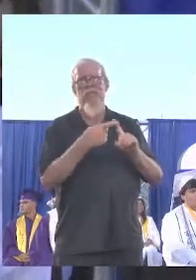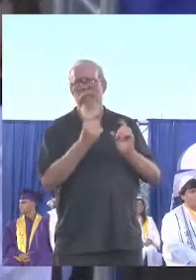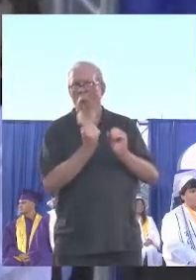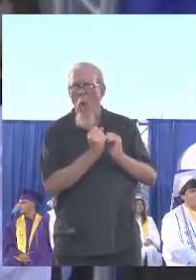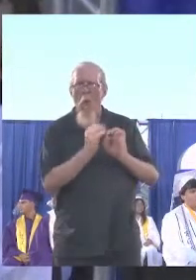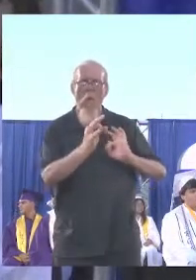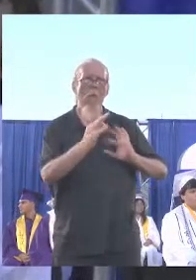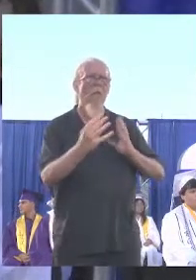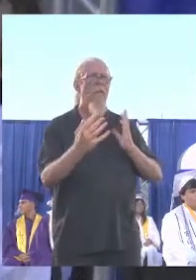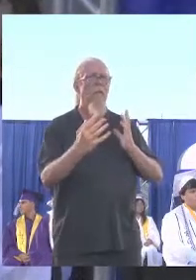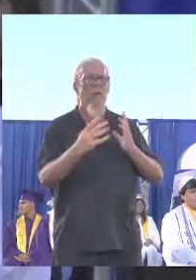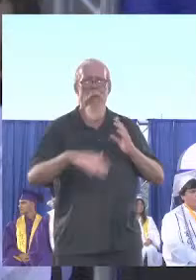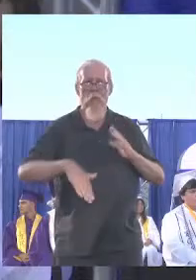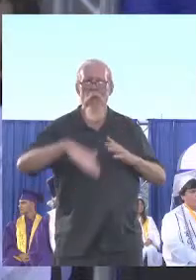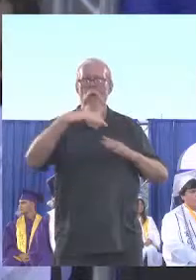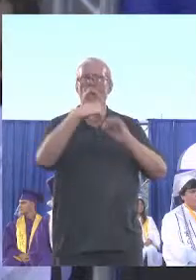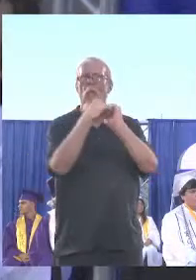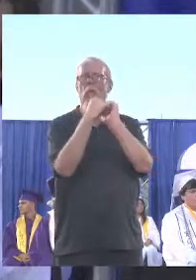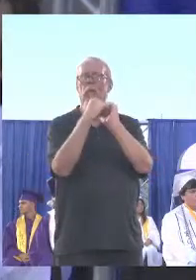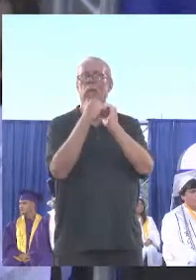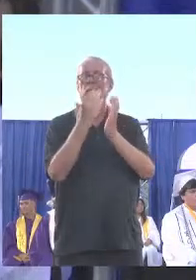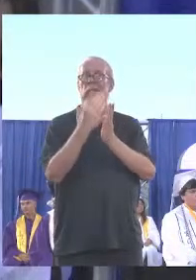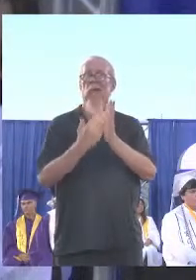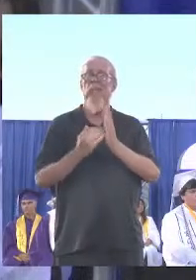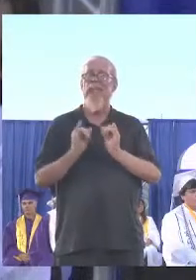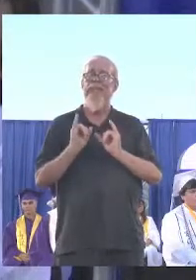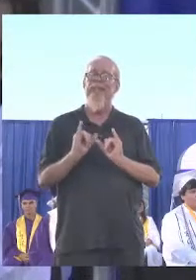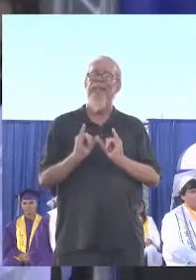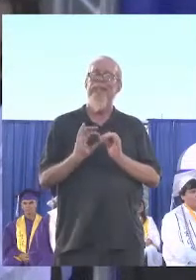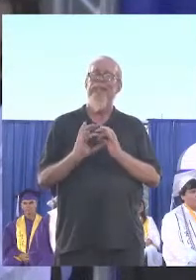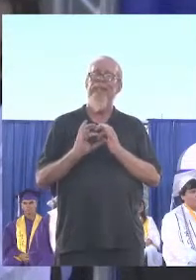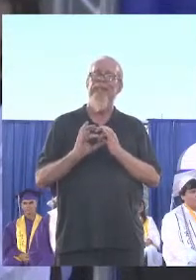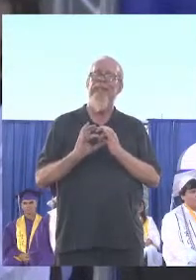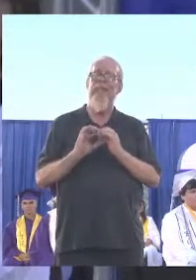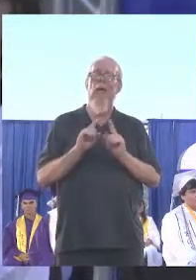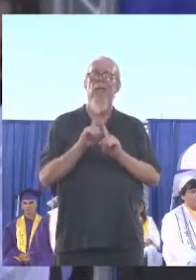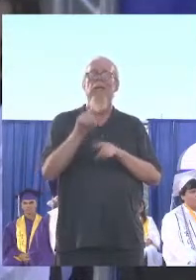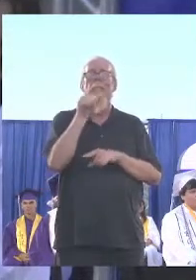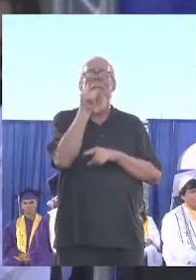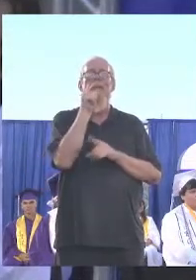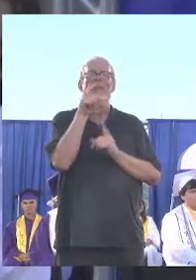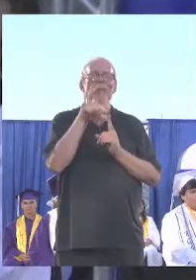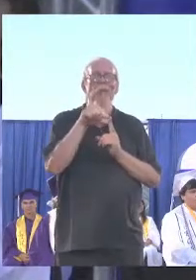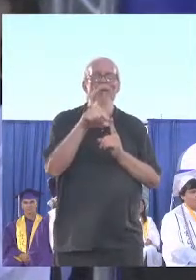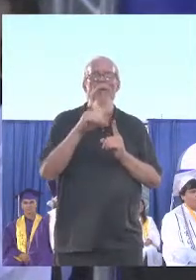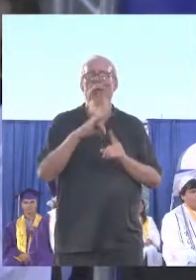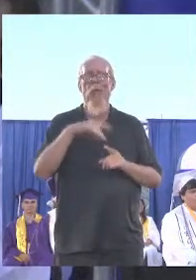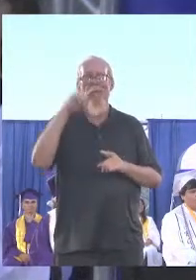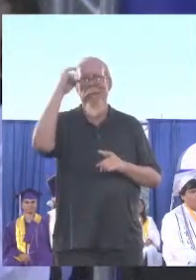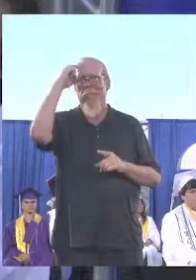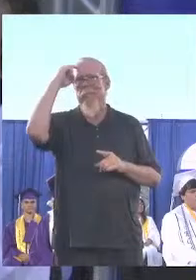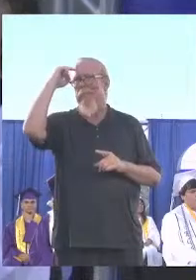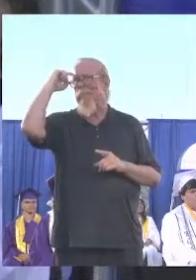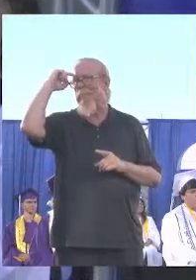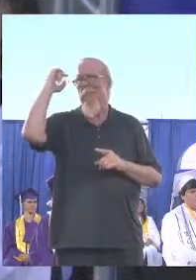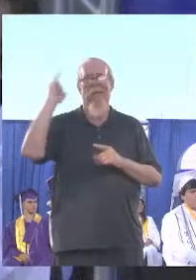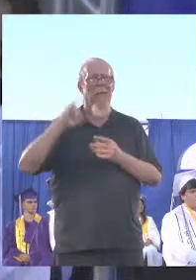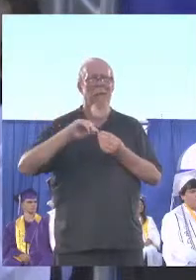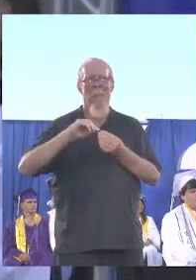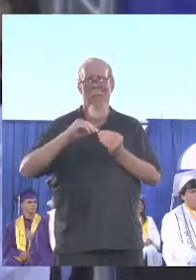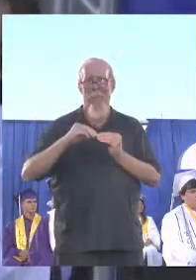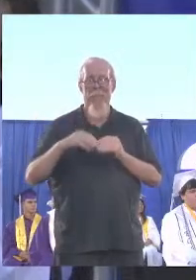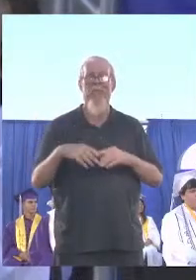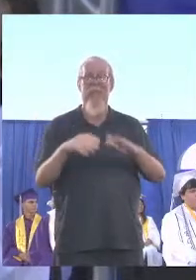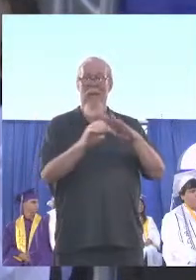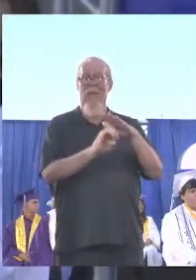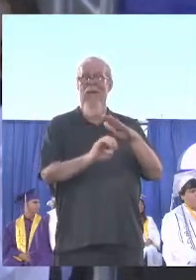us. For some, they will follow us for the rest of our lives as passwords or as a memory that will forever be engraved in our brains. During elementary school, we made some